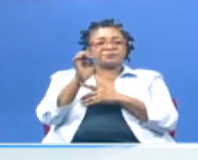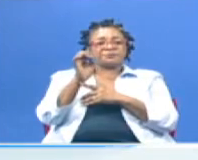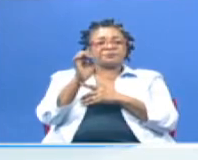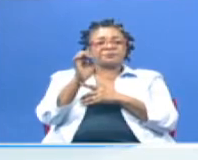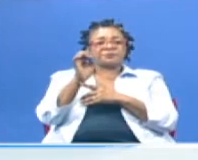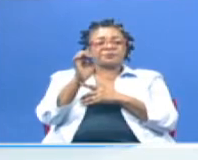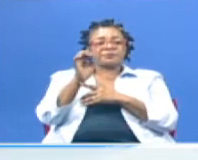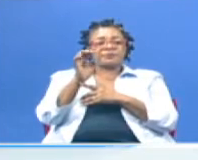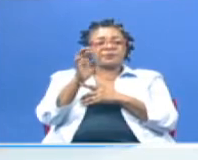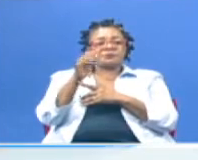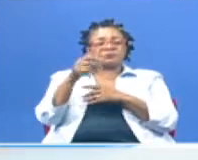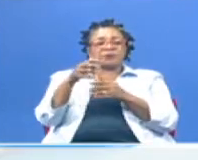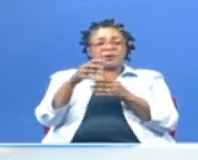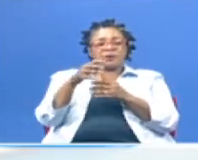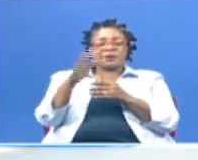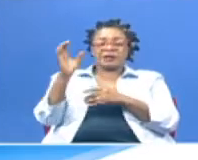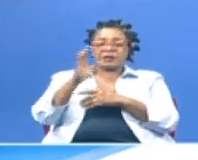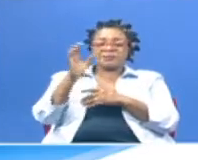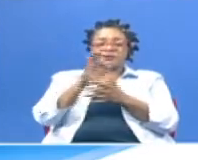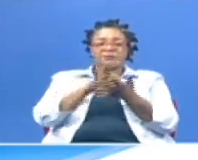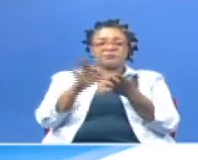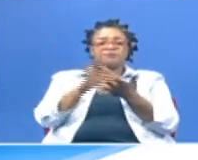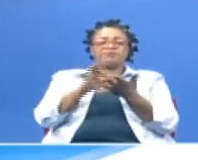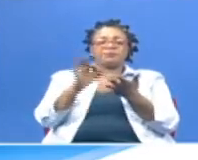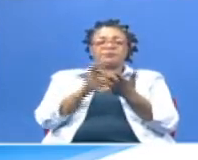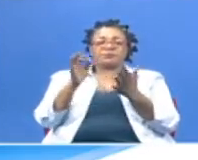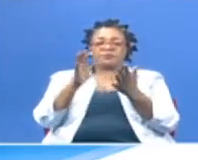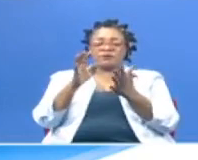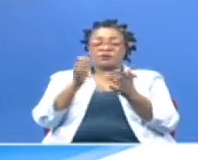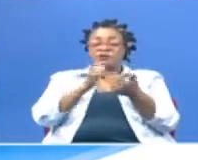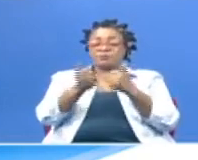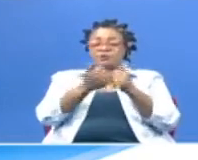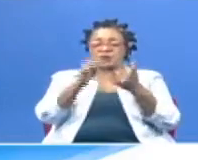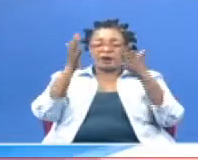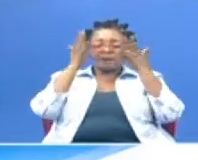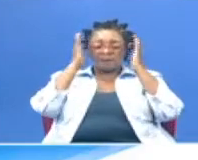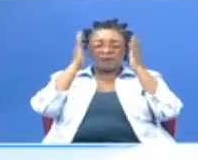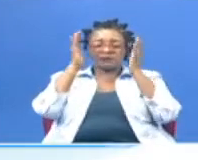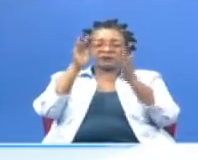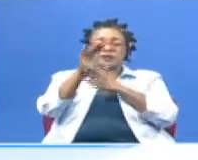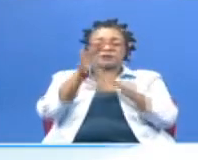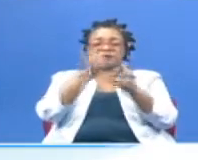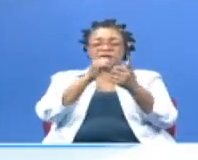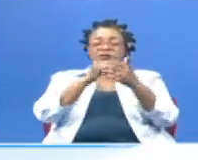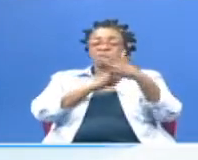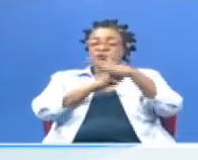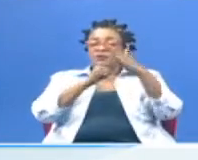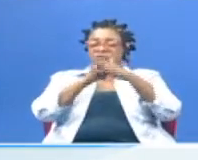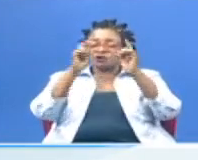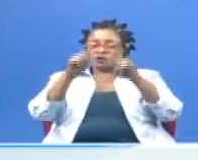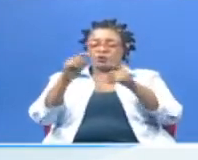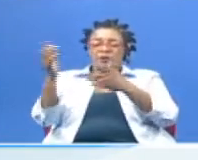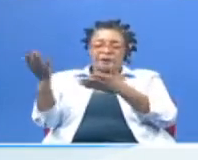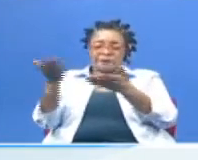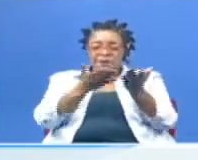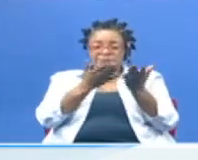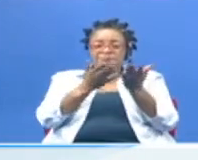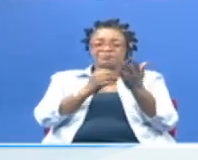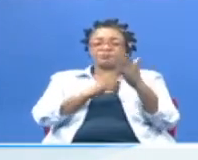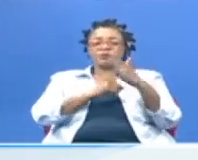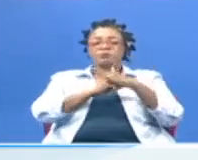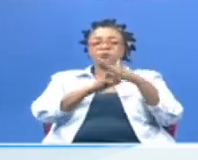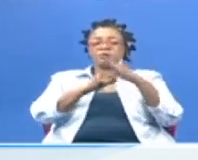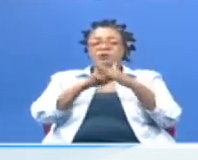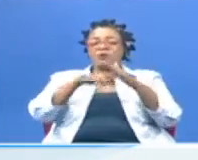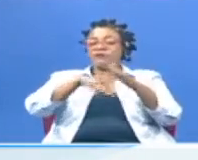The Cabinet Secretary for Youth Affairs, Sports and the Arts, Ababu Namwamba, has urged sponsors to come on board and sponsor Kenyan football. Ababu officially